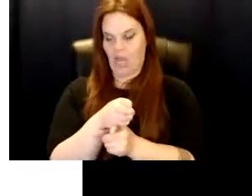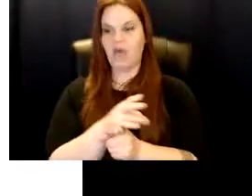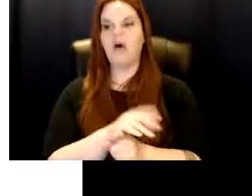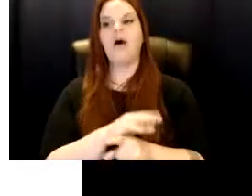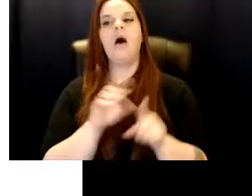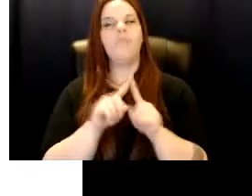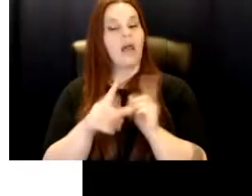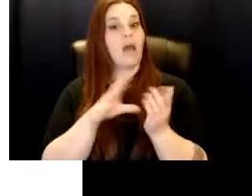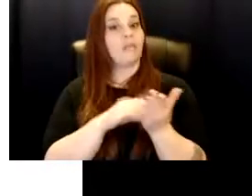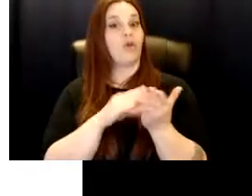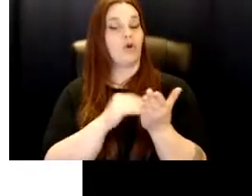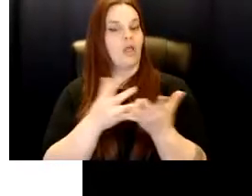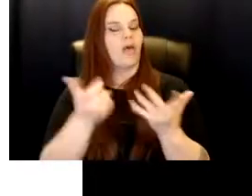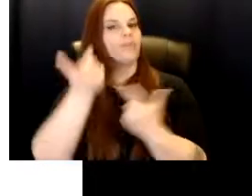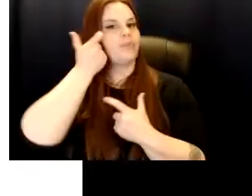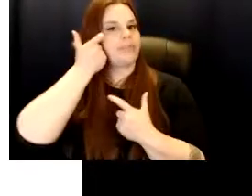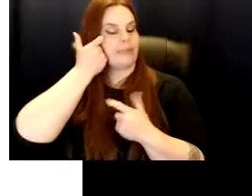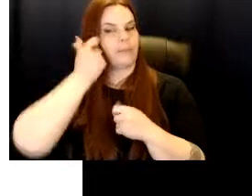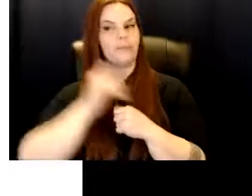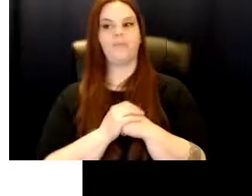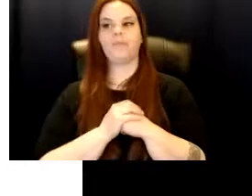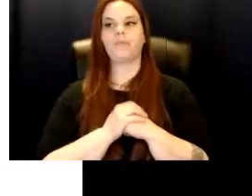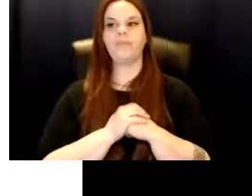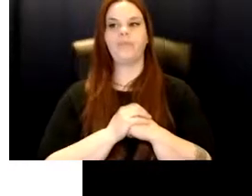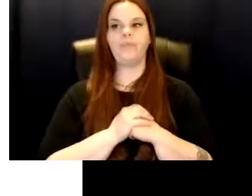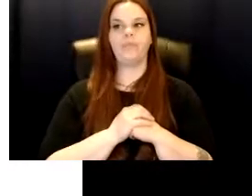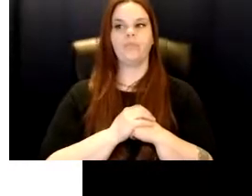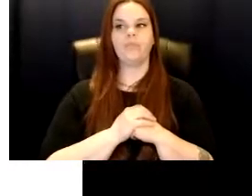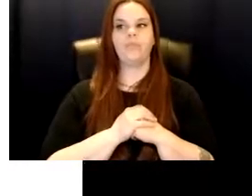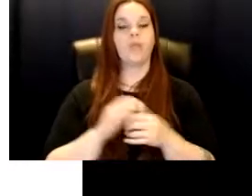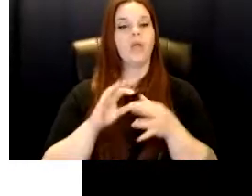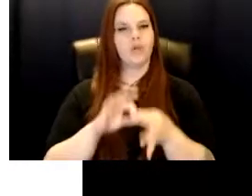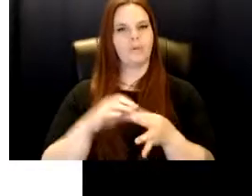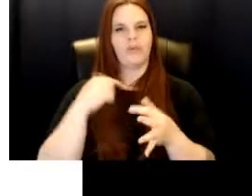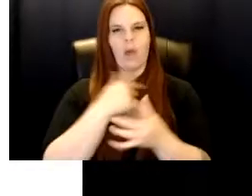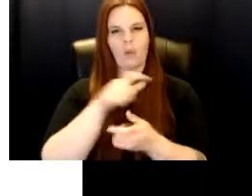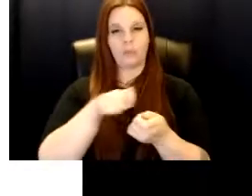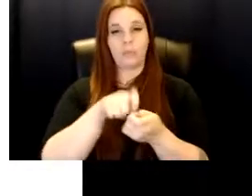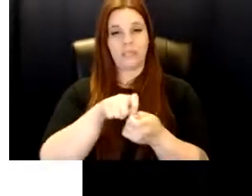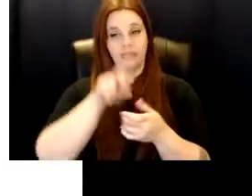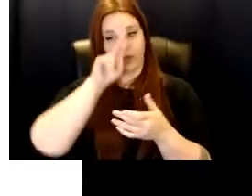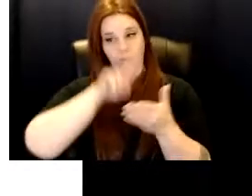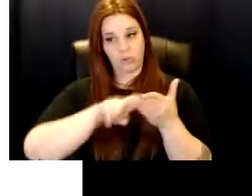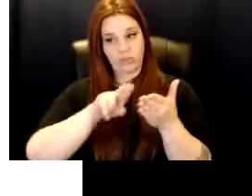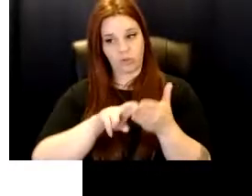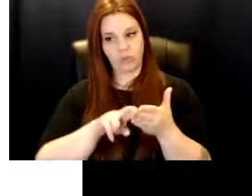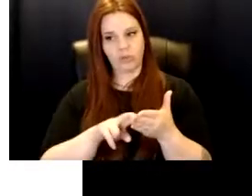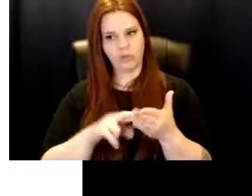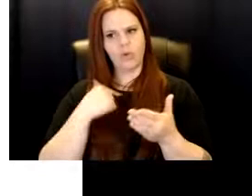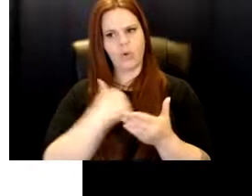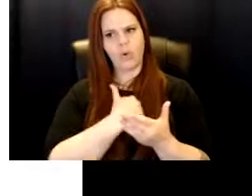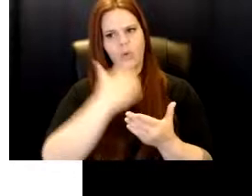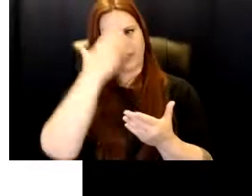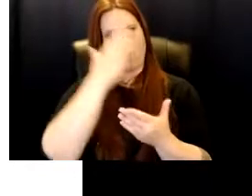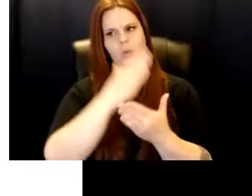lot recently. And in terms of our specific research, we know that some communities, based on